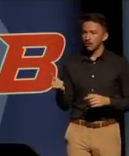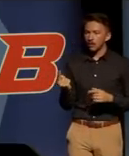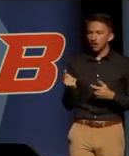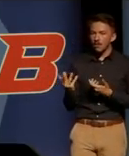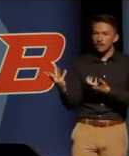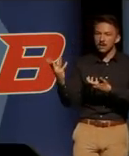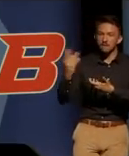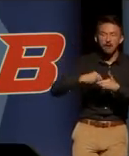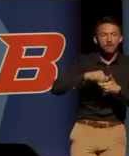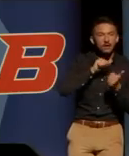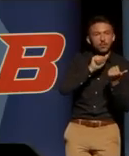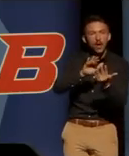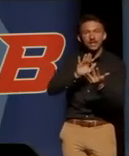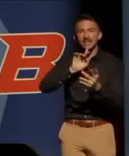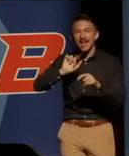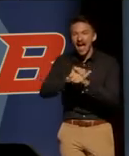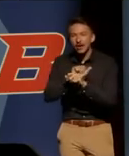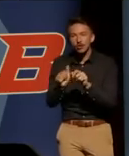their lives.